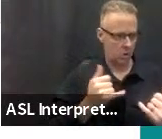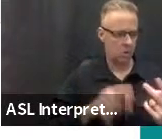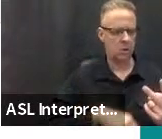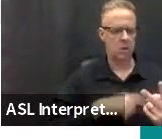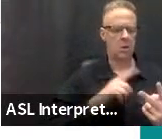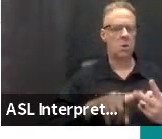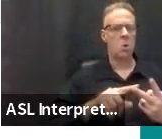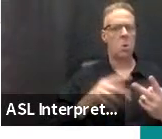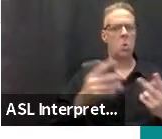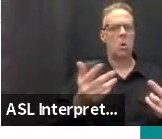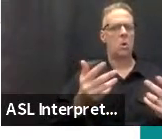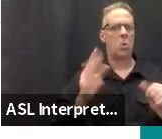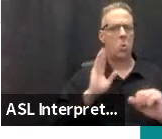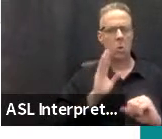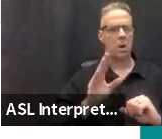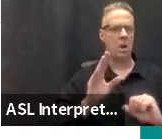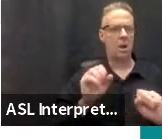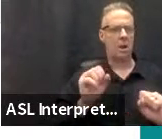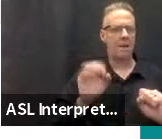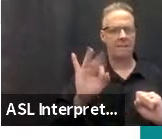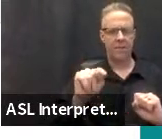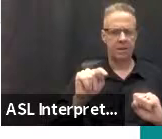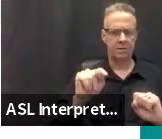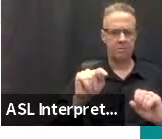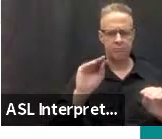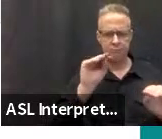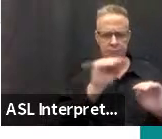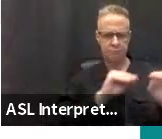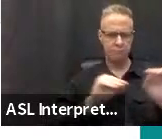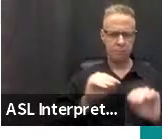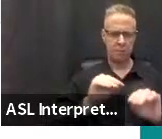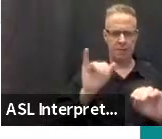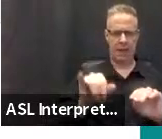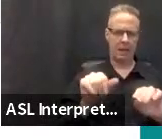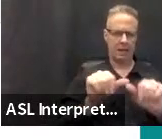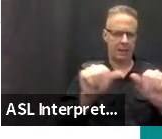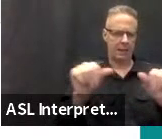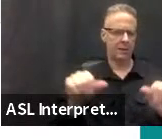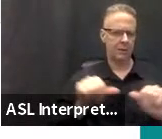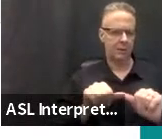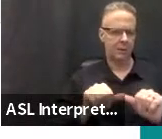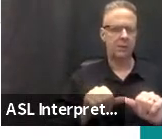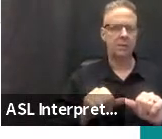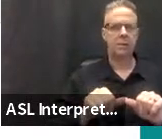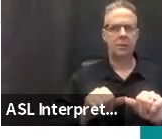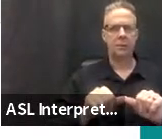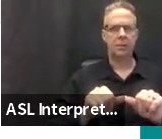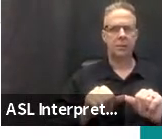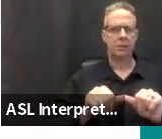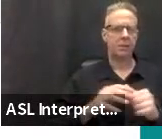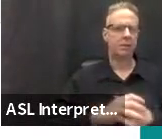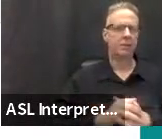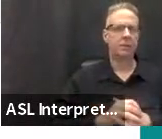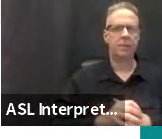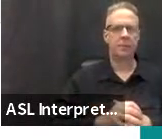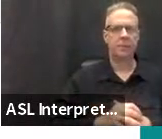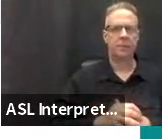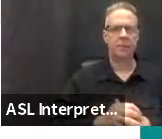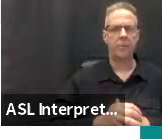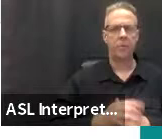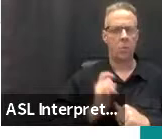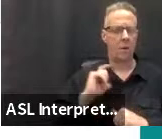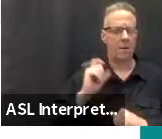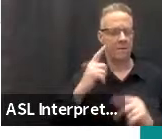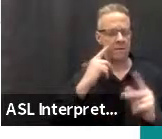it's feasible to fit in that envelope of space. And then we have to